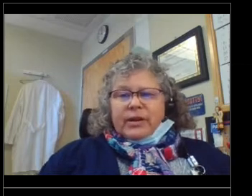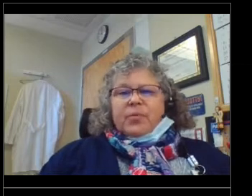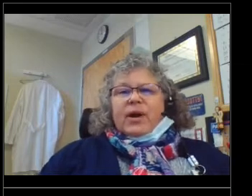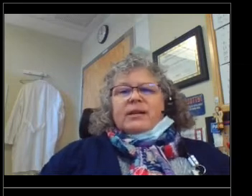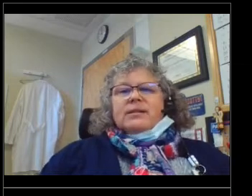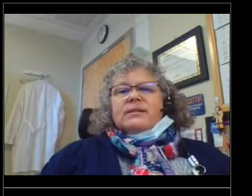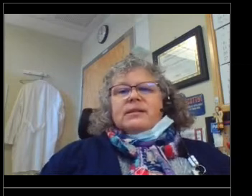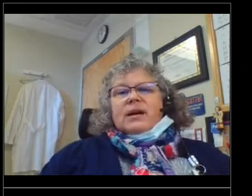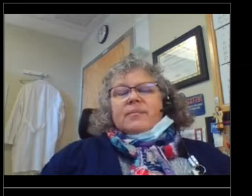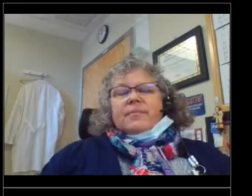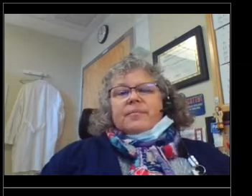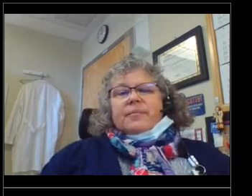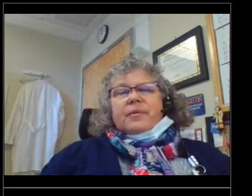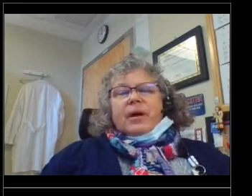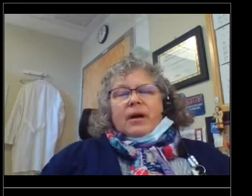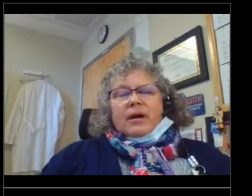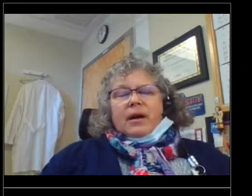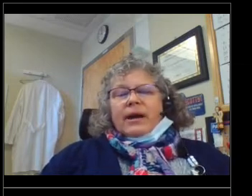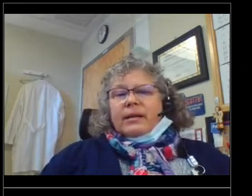with good practice